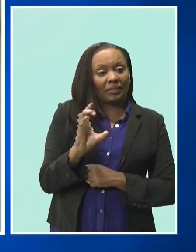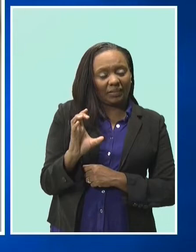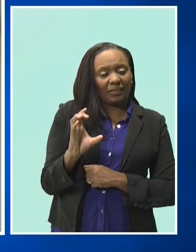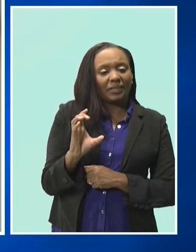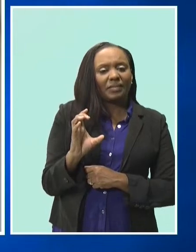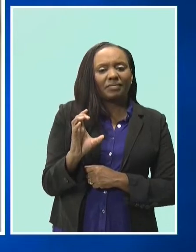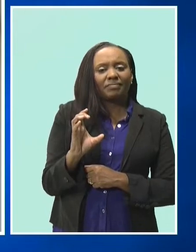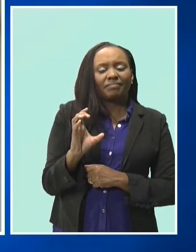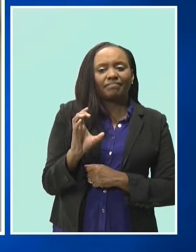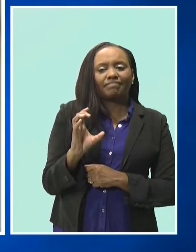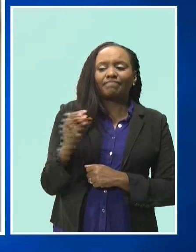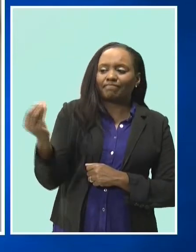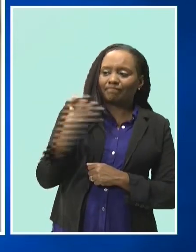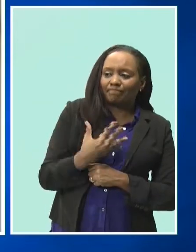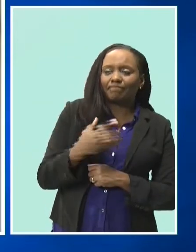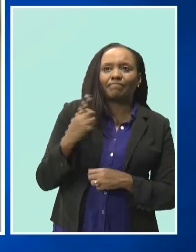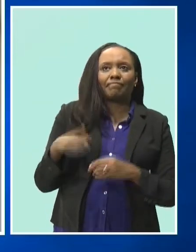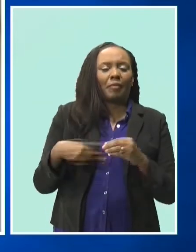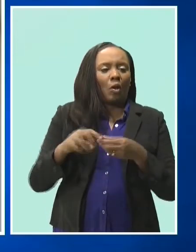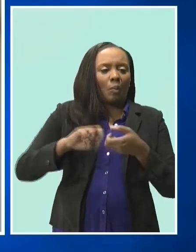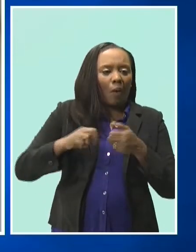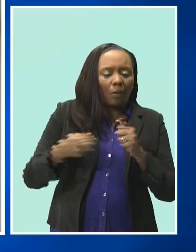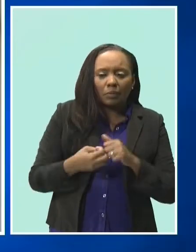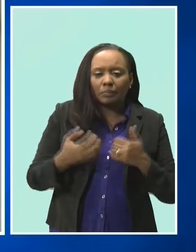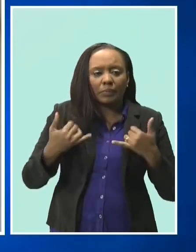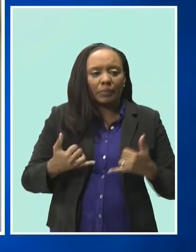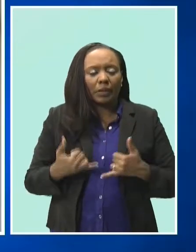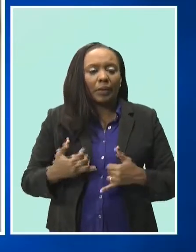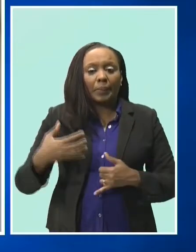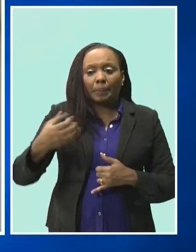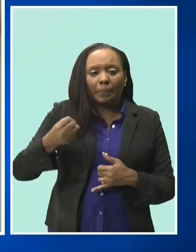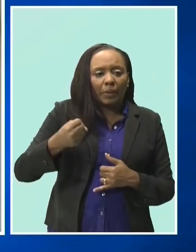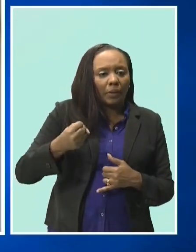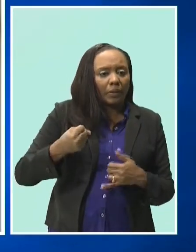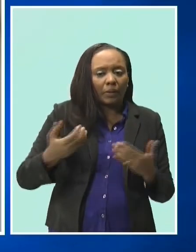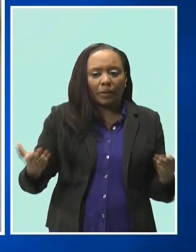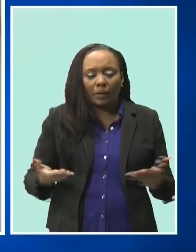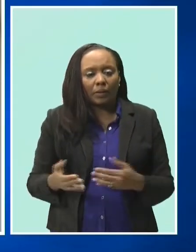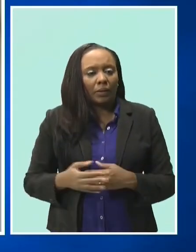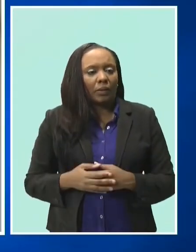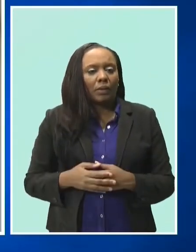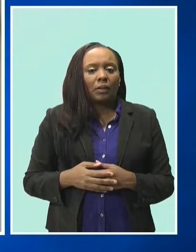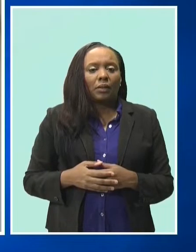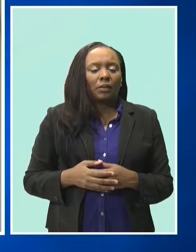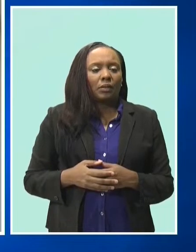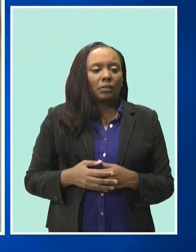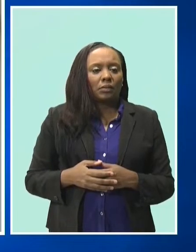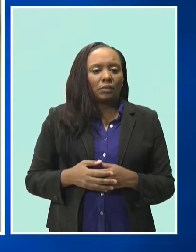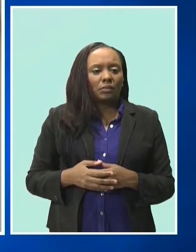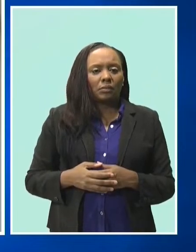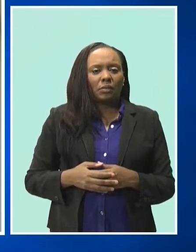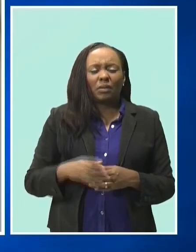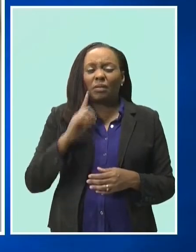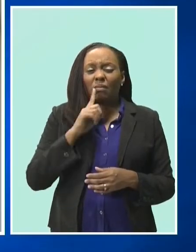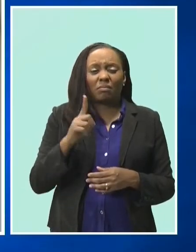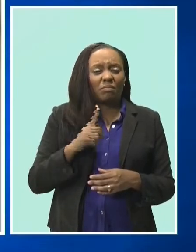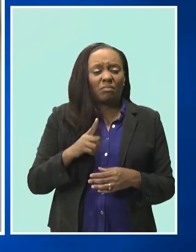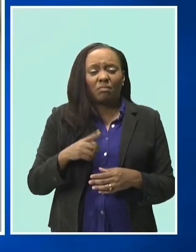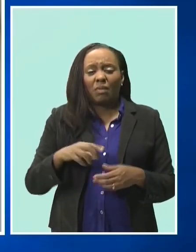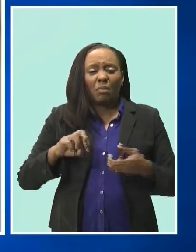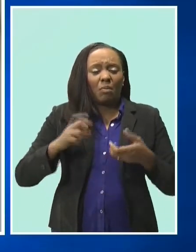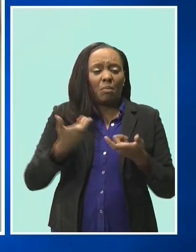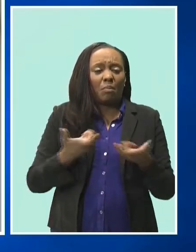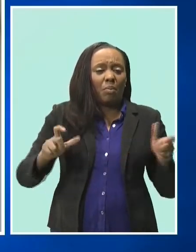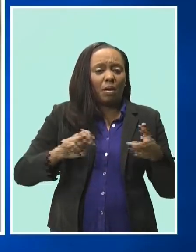and they were telling me about this problem they're facing with the milk industry. Apparently, it's an important crisis now facing